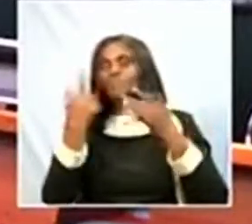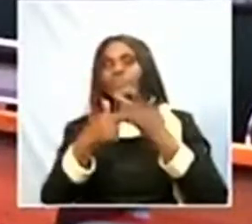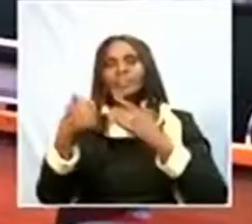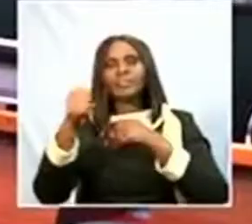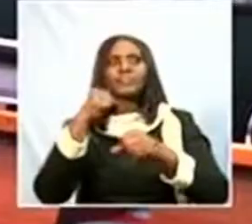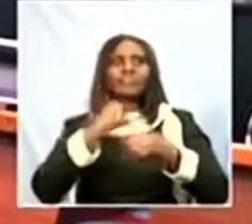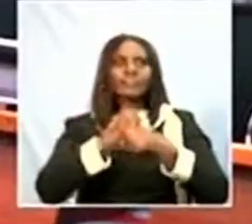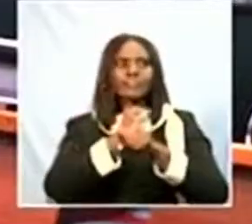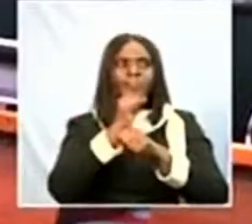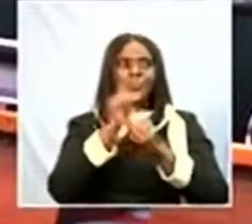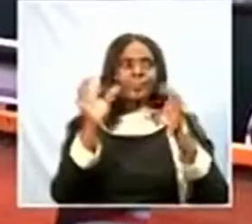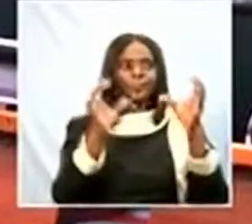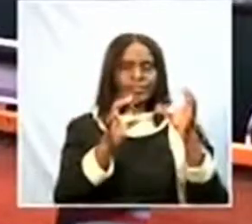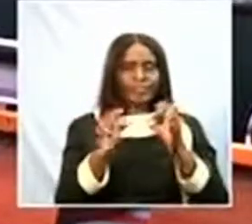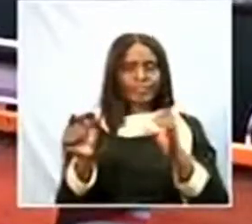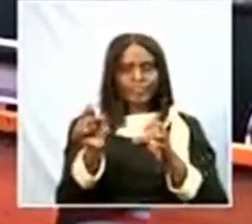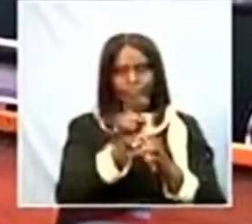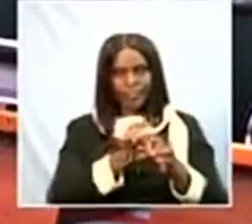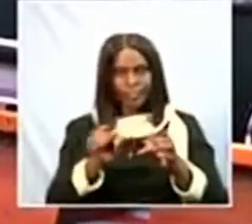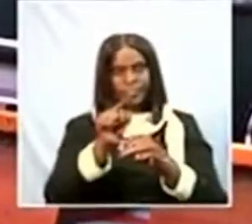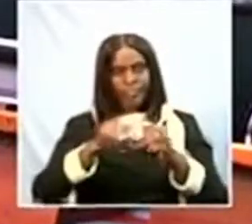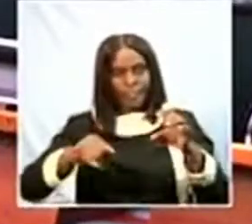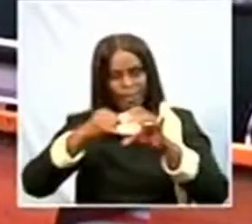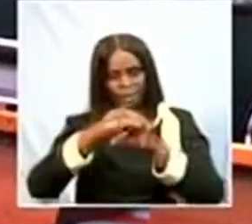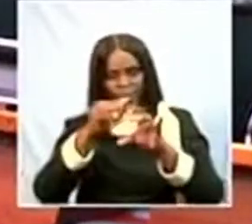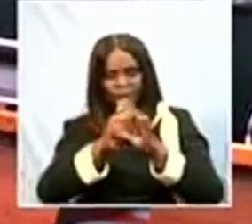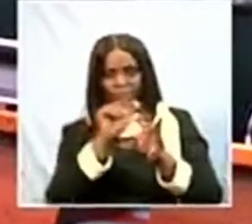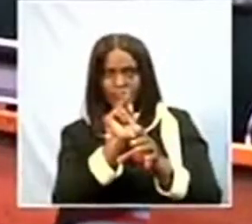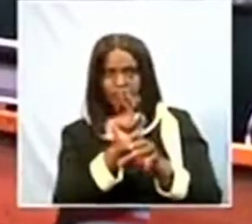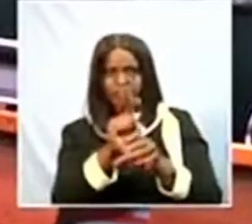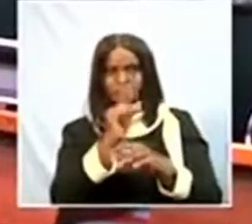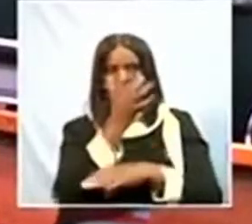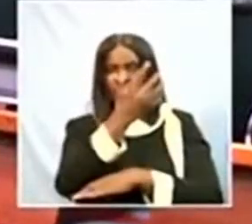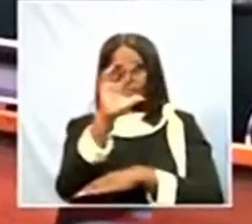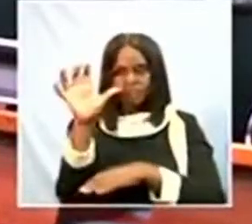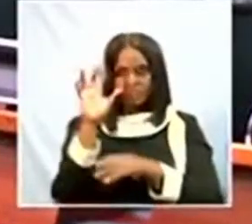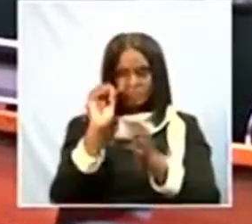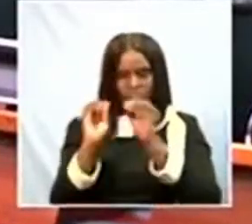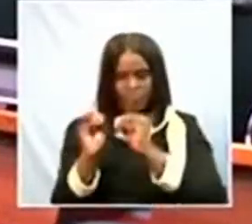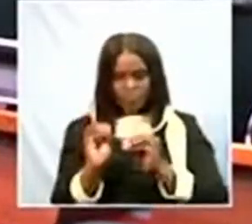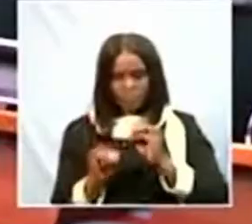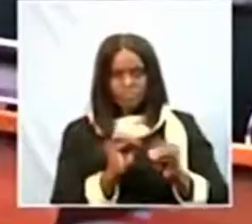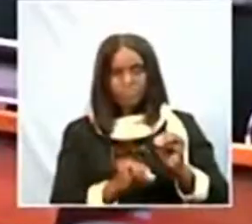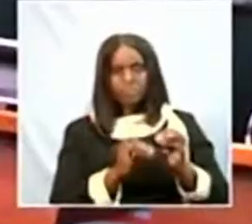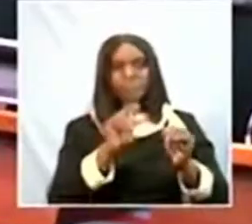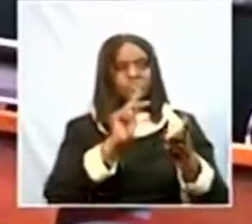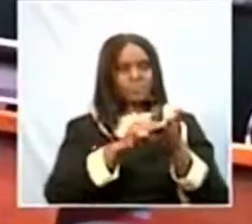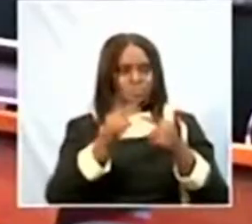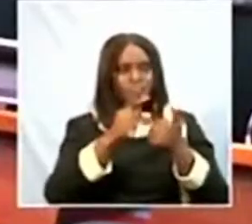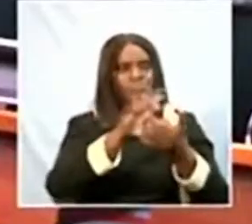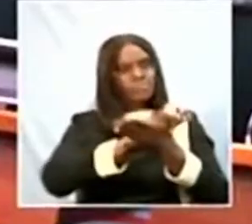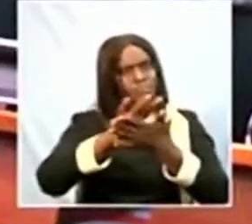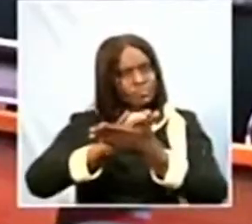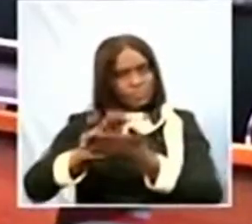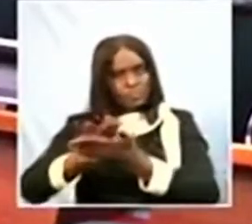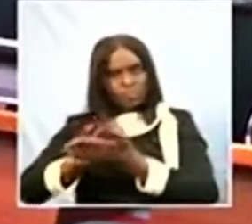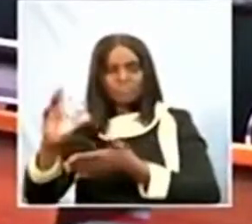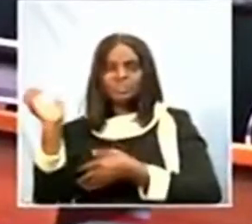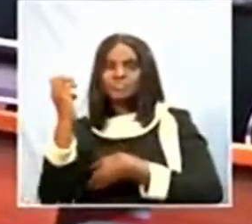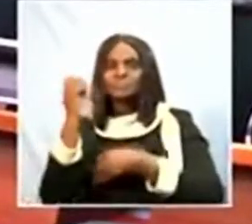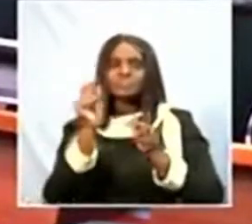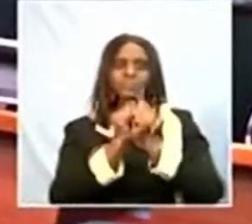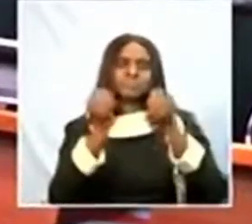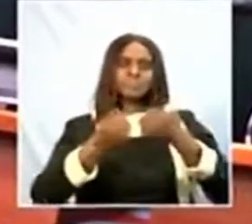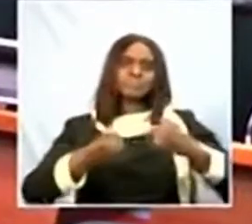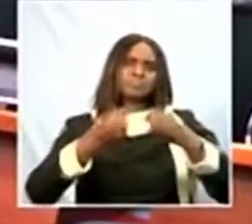that our communities are engaged in tree planting exercises, cleanup campaigns, and environmental